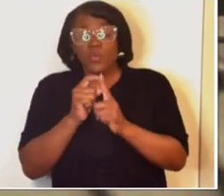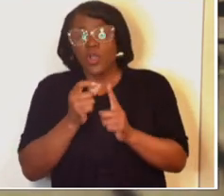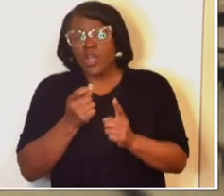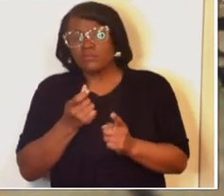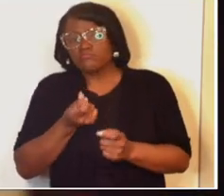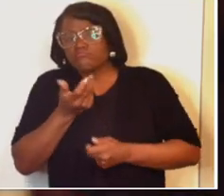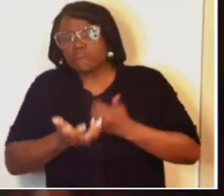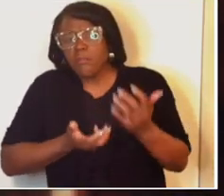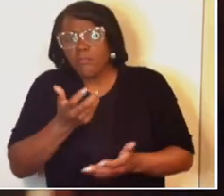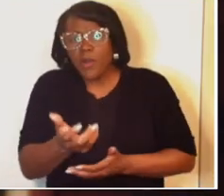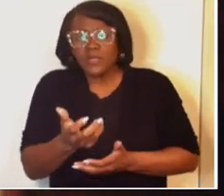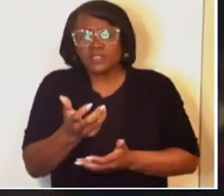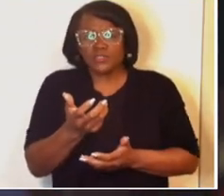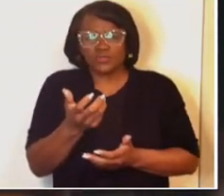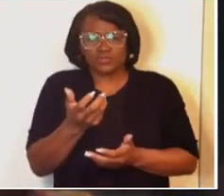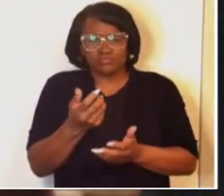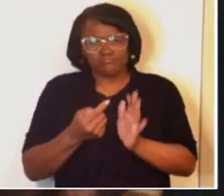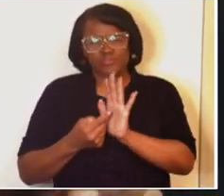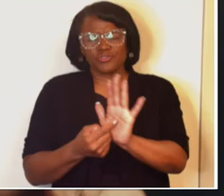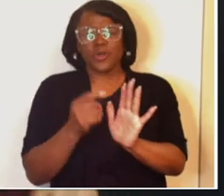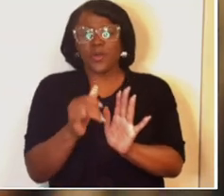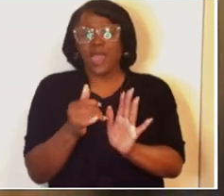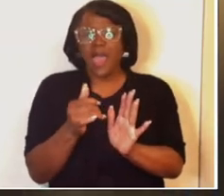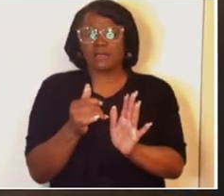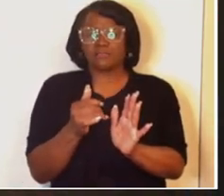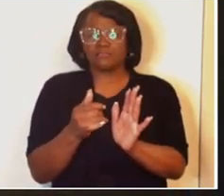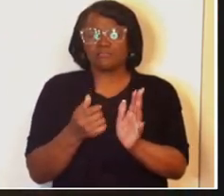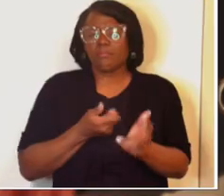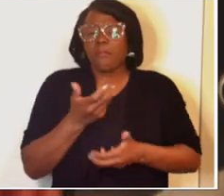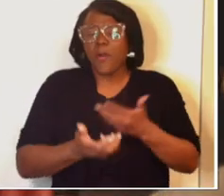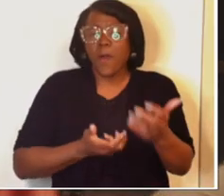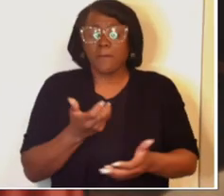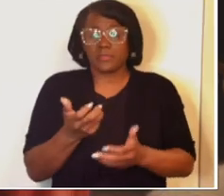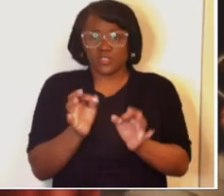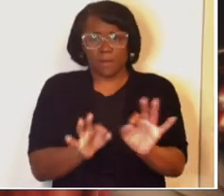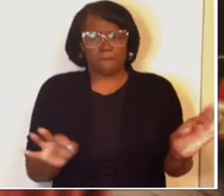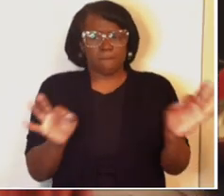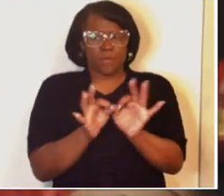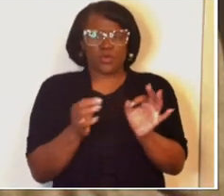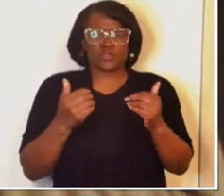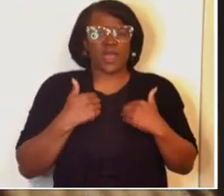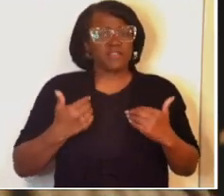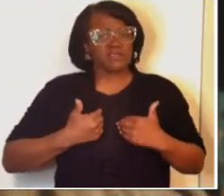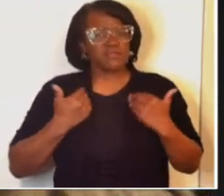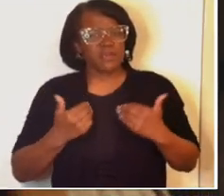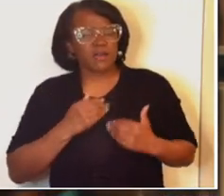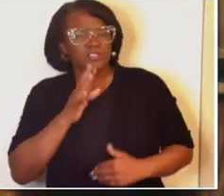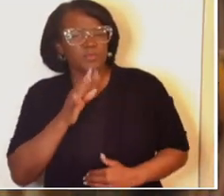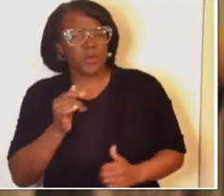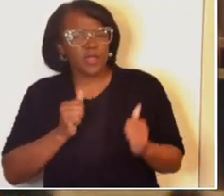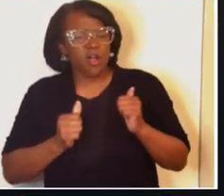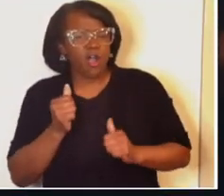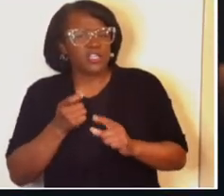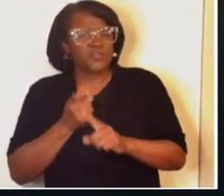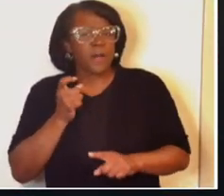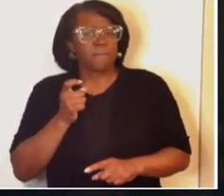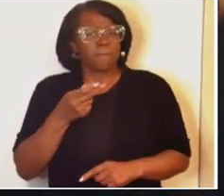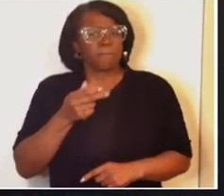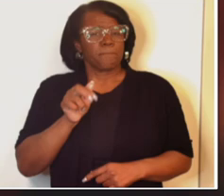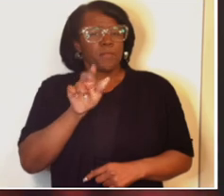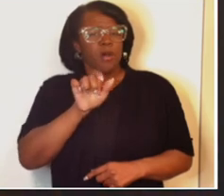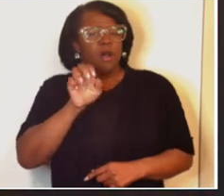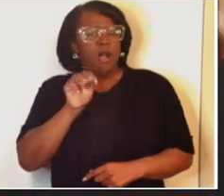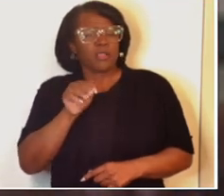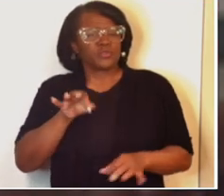It was important to cast young spoken artists from Harlem to tell the poems of their elders because we wanted